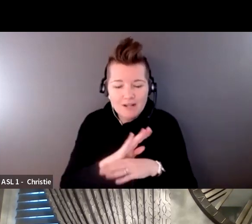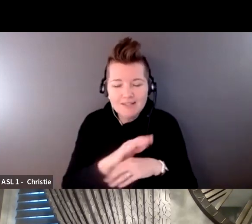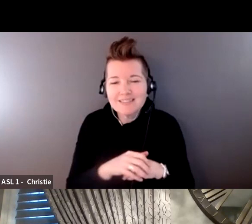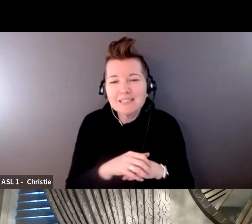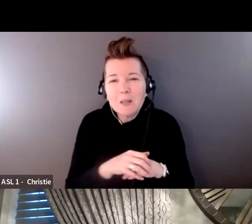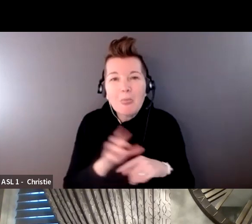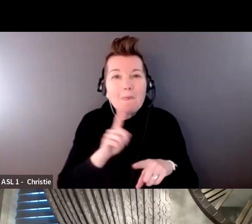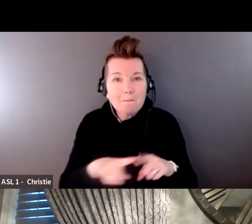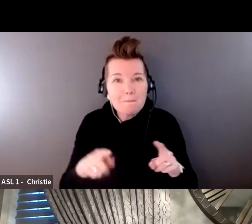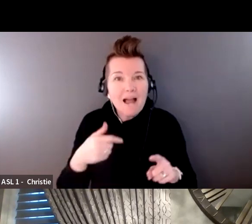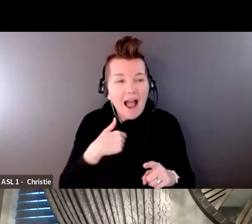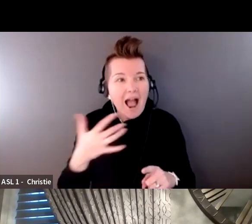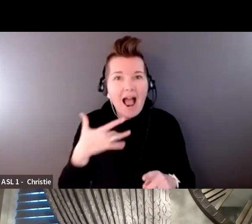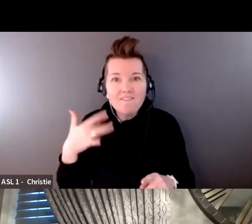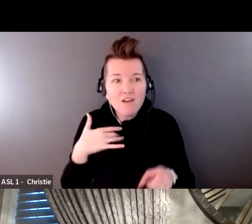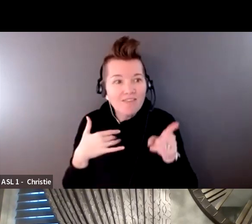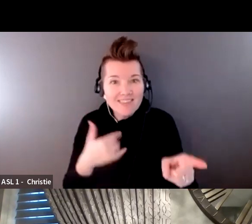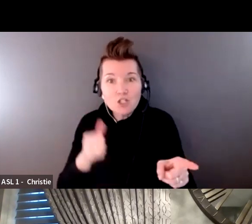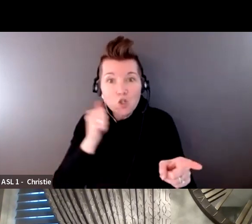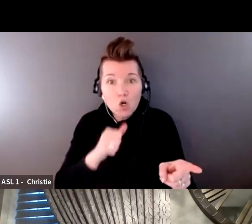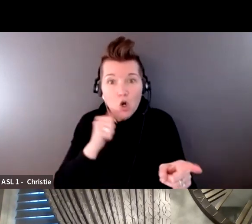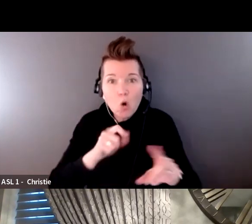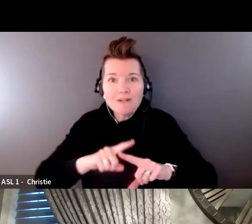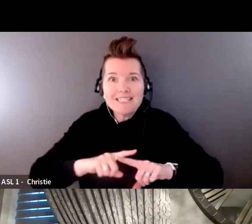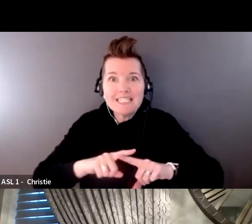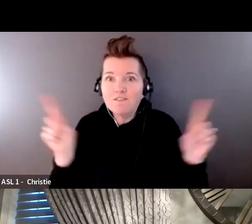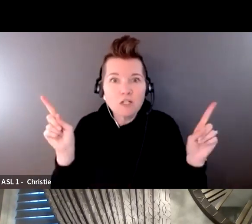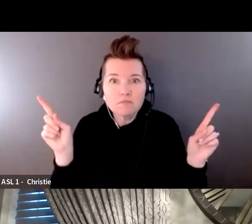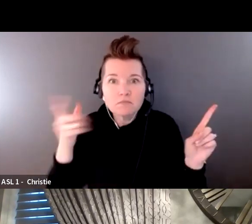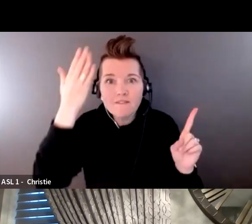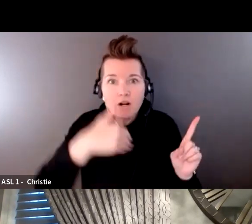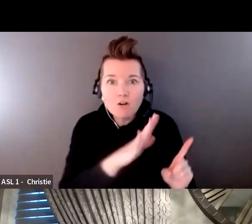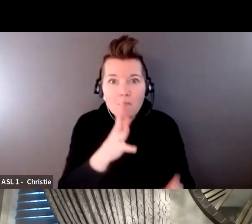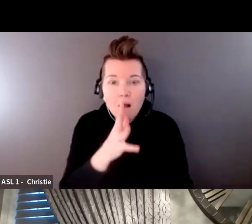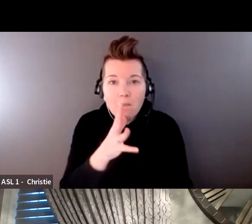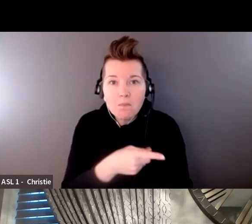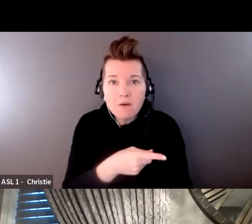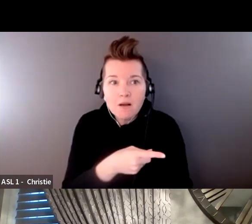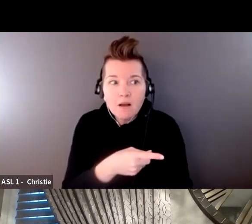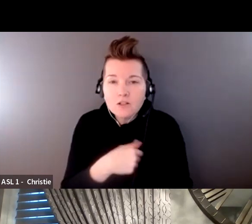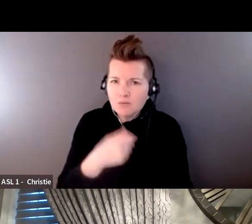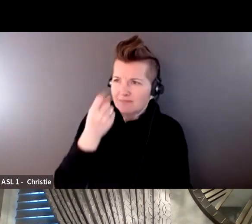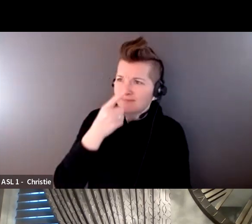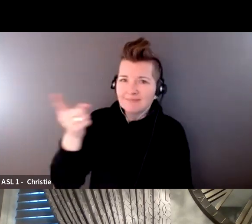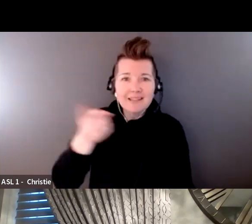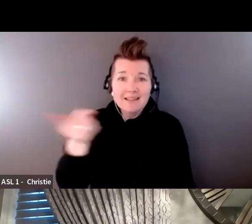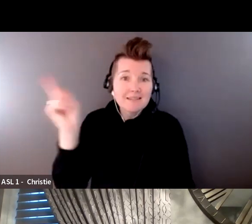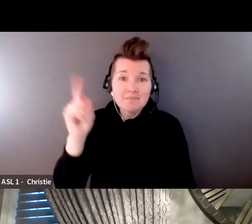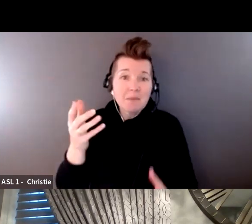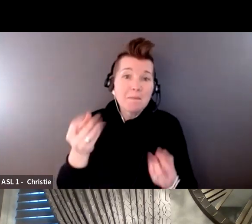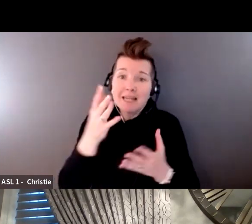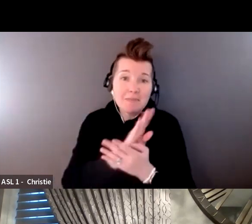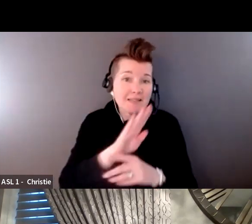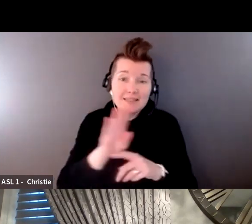I was speaking to an entirely different girl. And I understand a lot of businesses are not going to provide these sort of